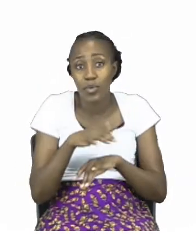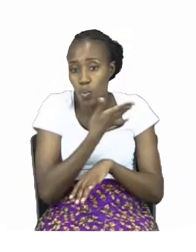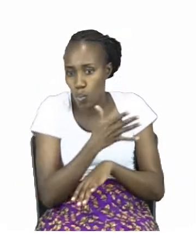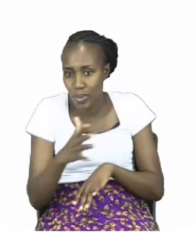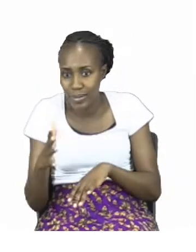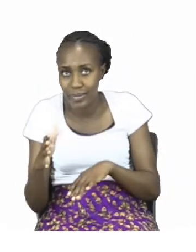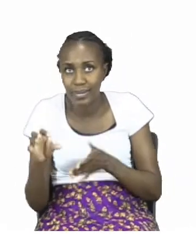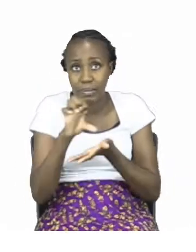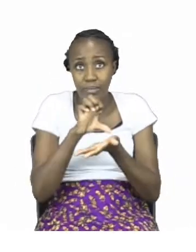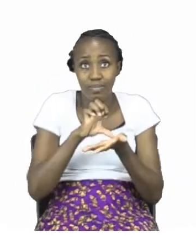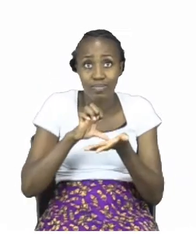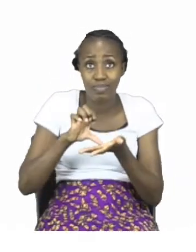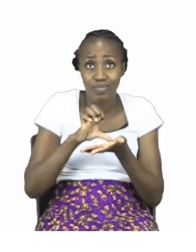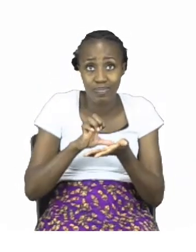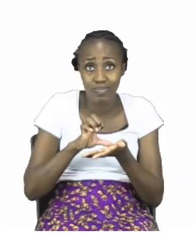water,